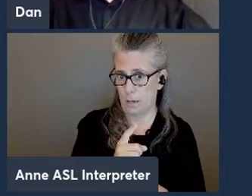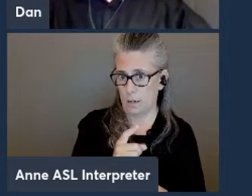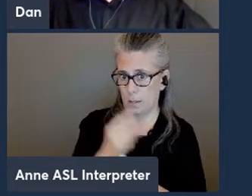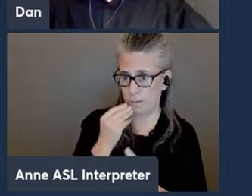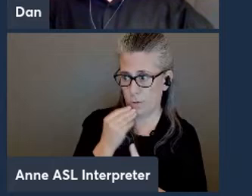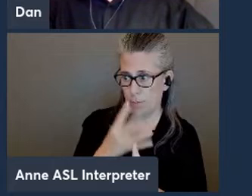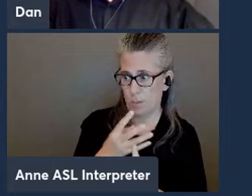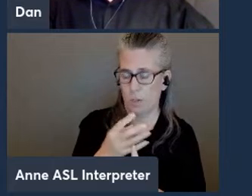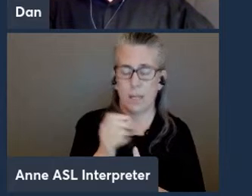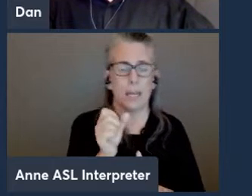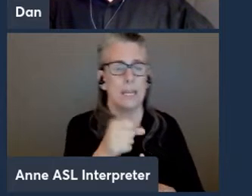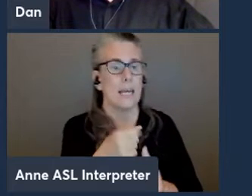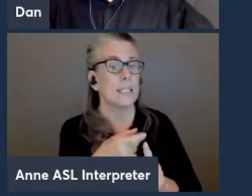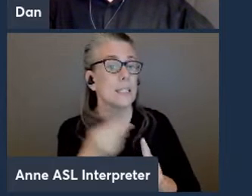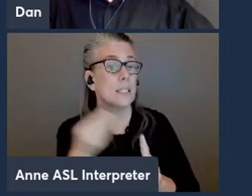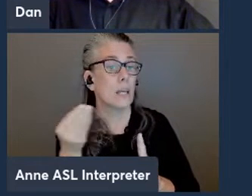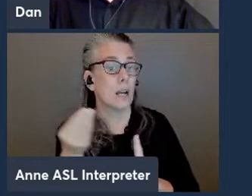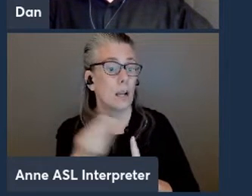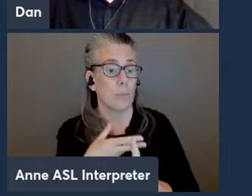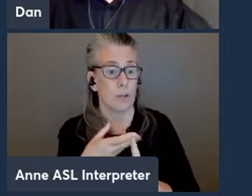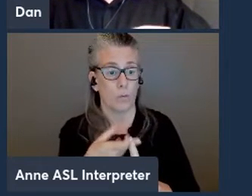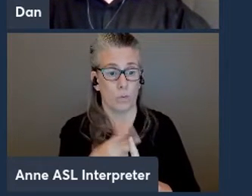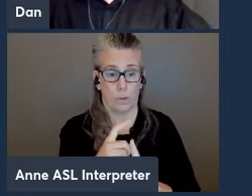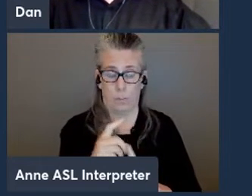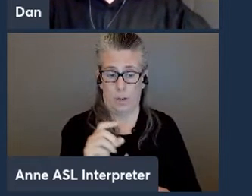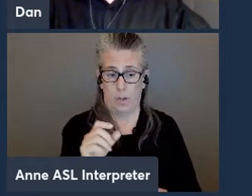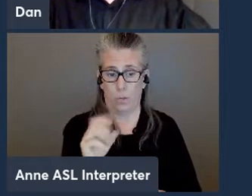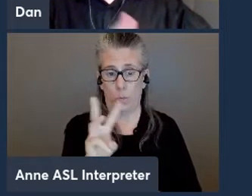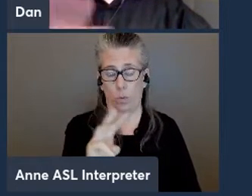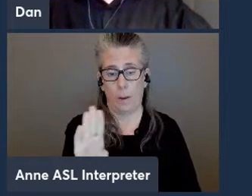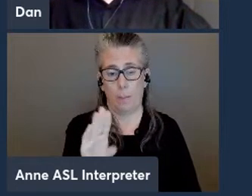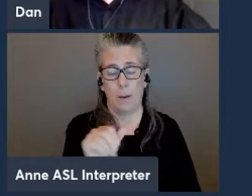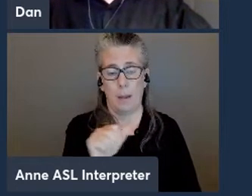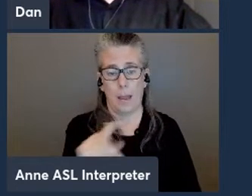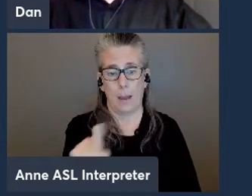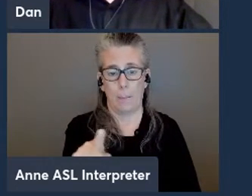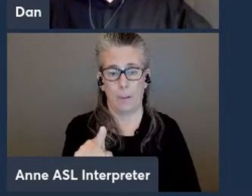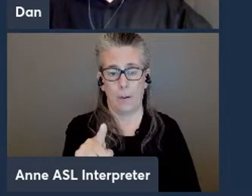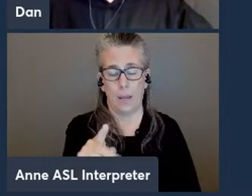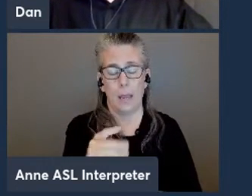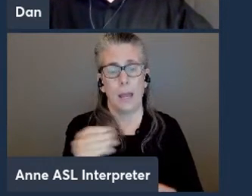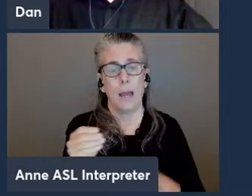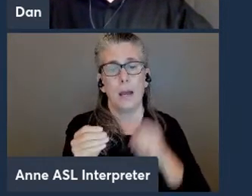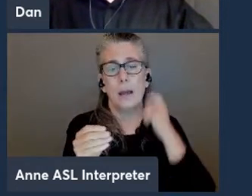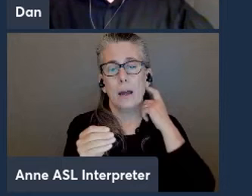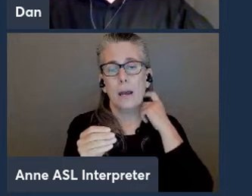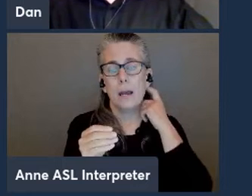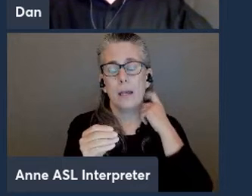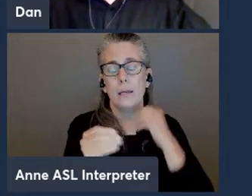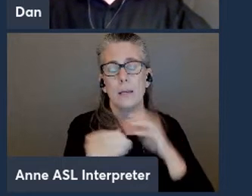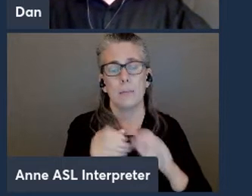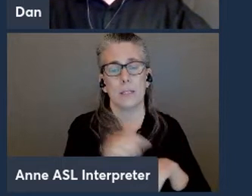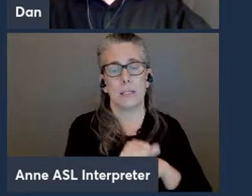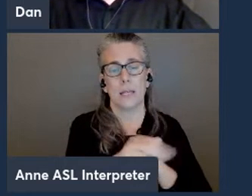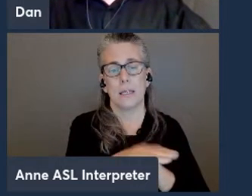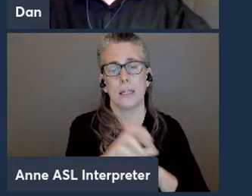my web app, and I'm just mm-hmm. using the RUM web client to actually send these to the RUM service where I'm